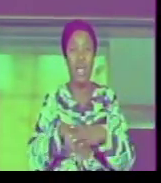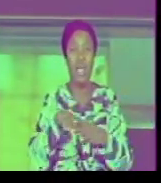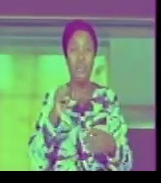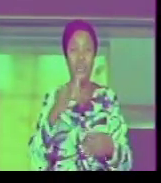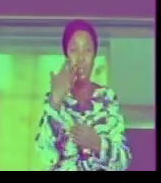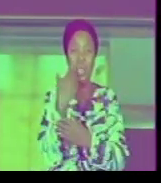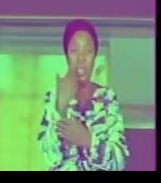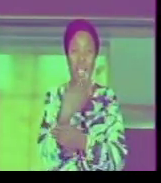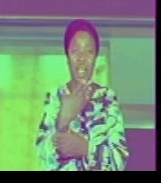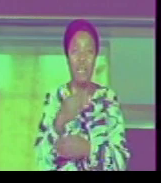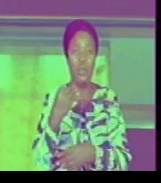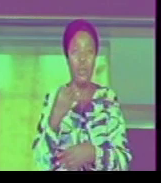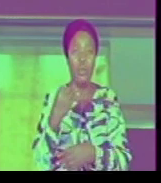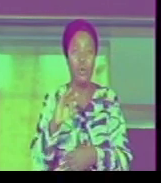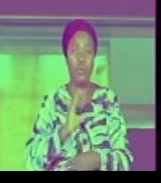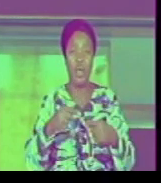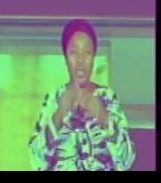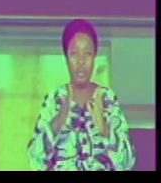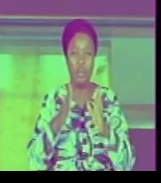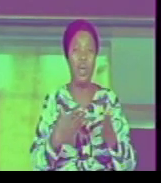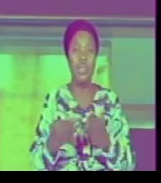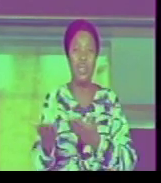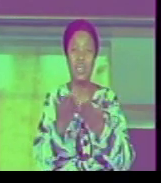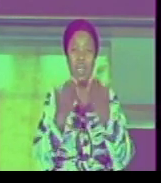might serve him.